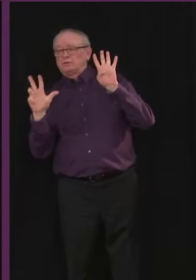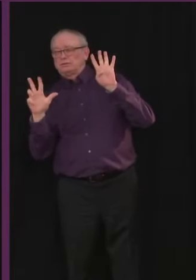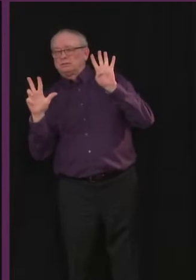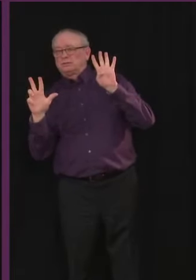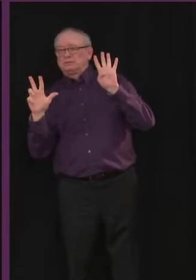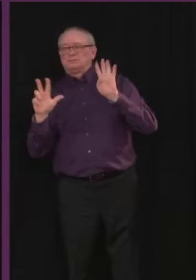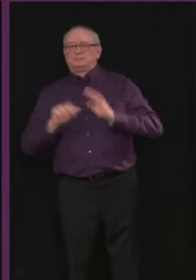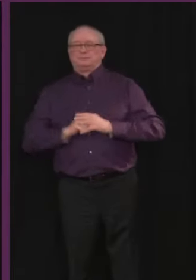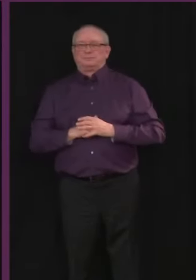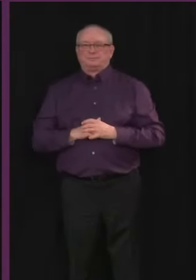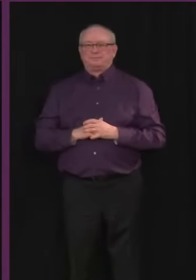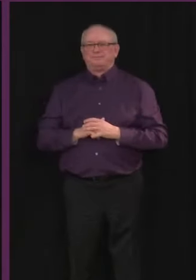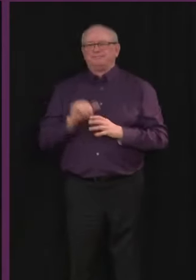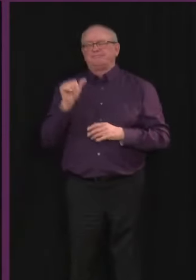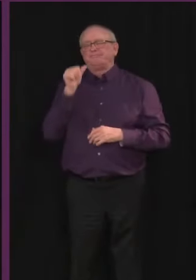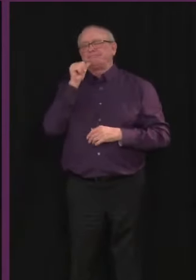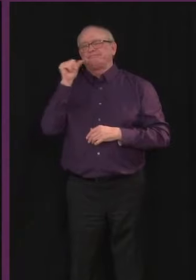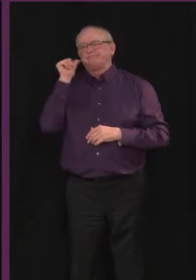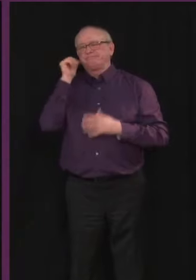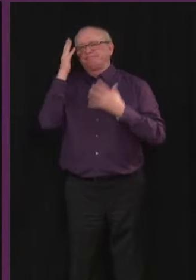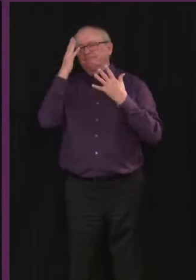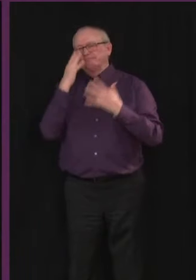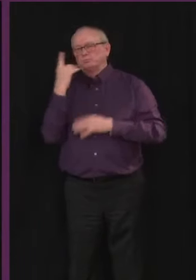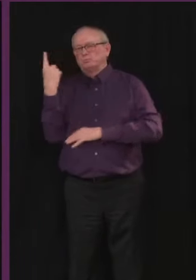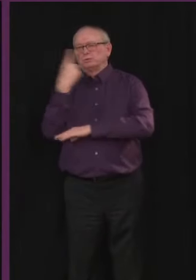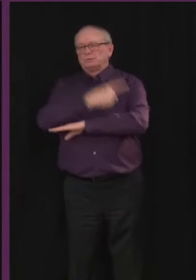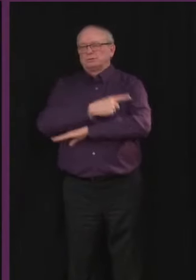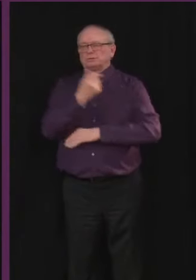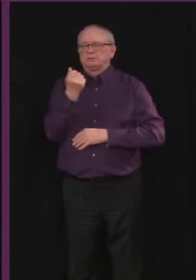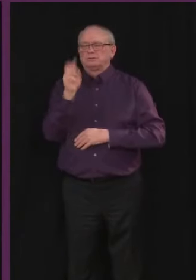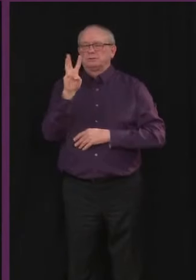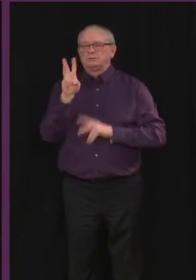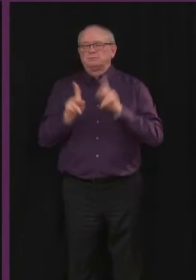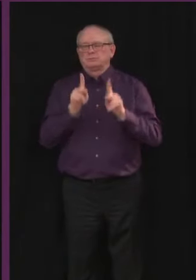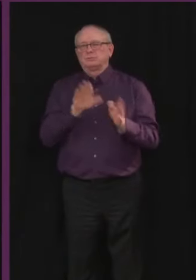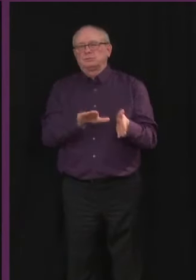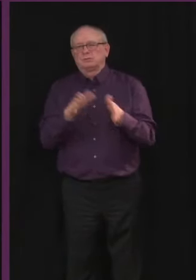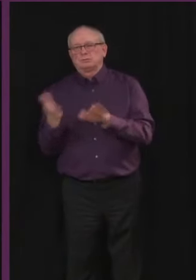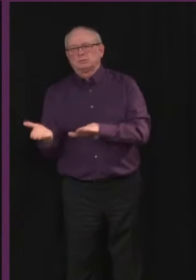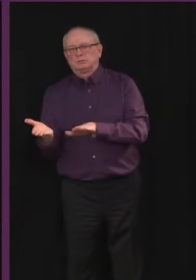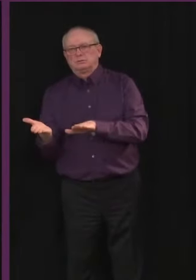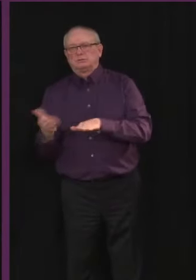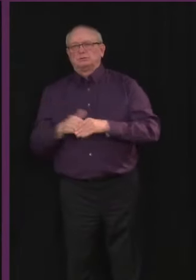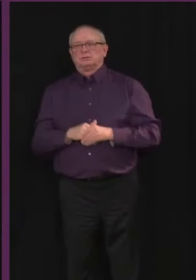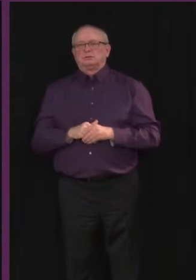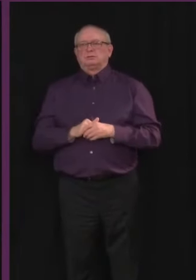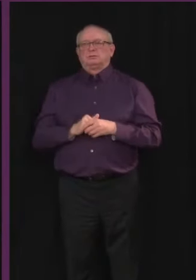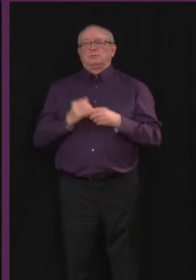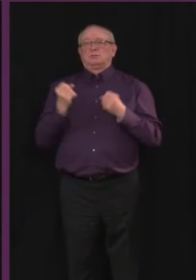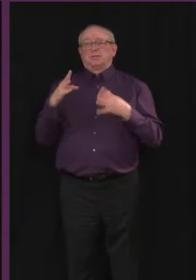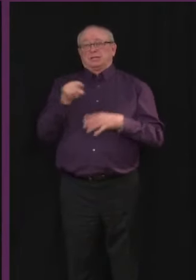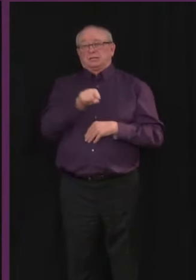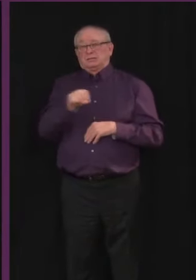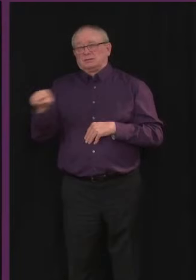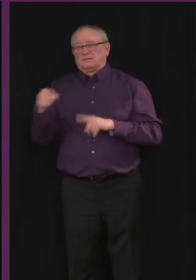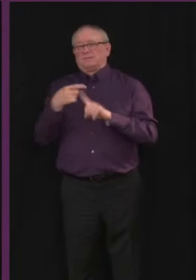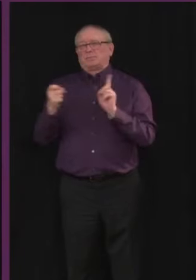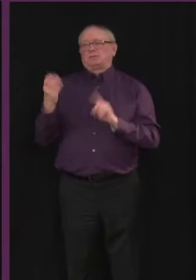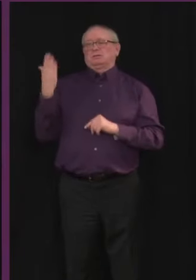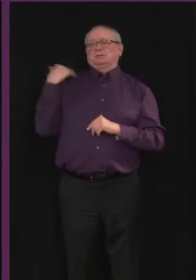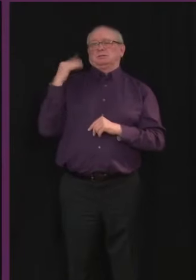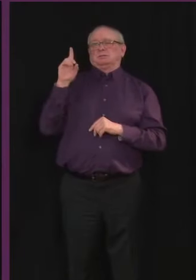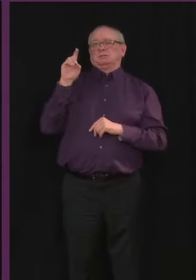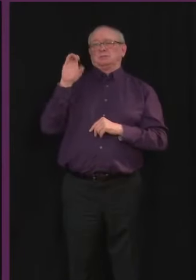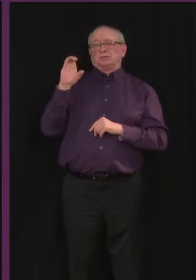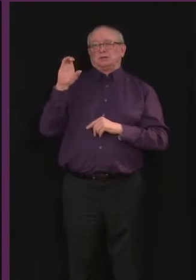Alberta Health in the last 24 hours. Of these, many were from December and have now been identified post-mortem as